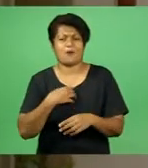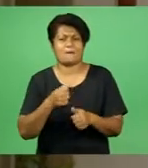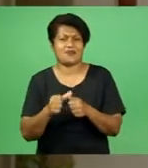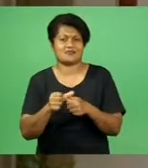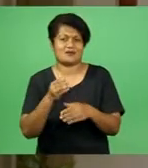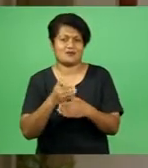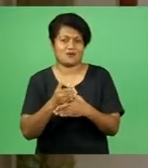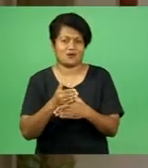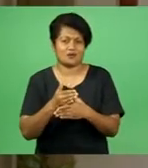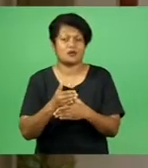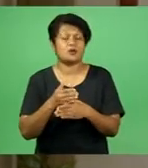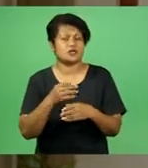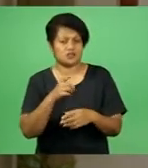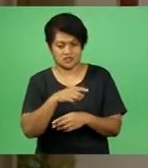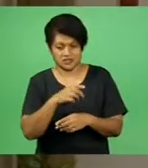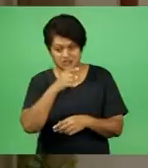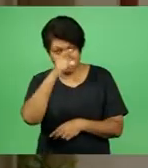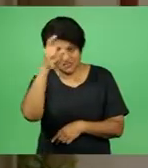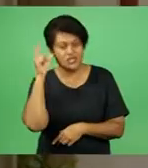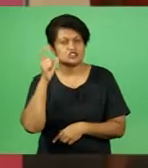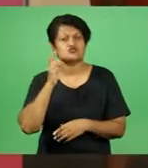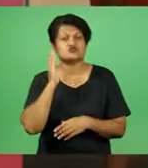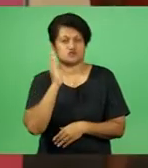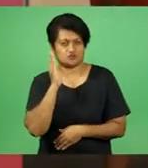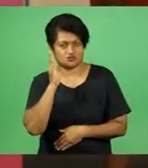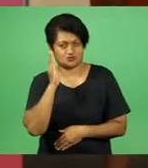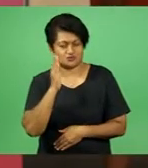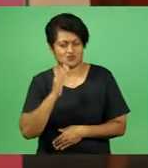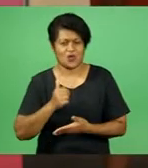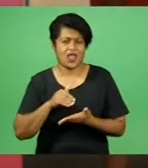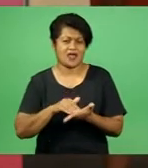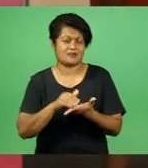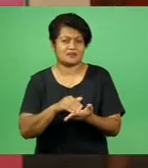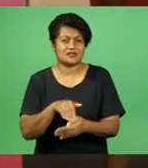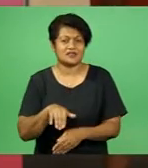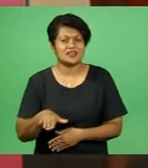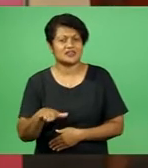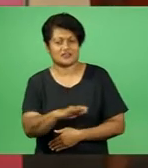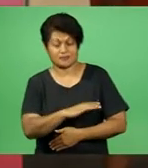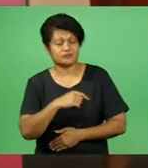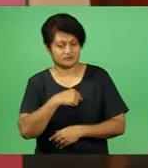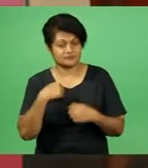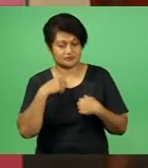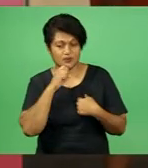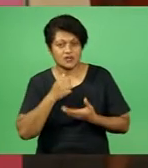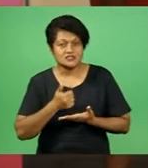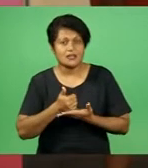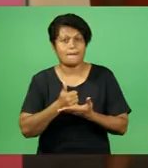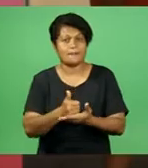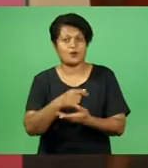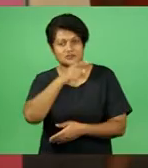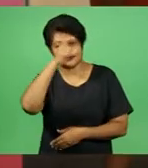nursing schools to ensure the gaps are quickly filled. And support our nurses who intend to go